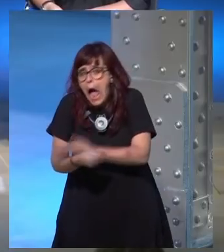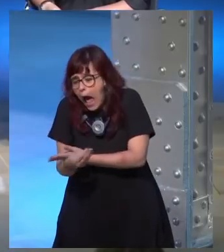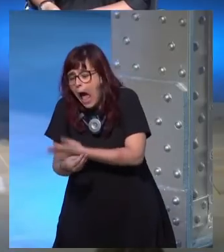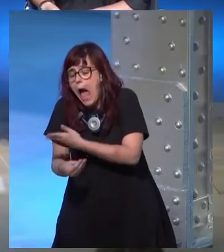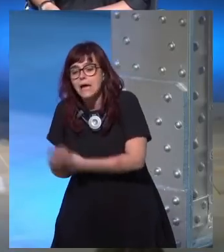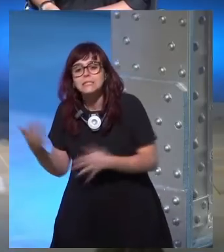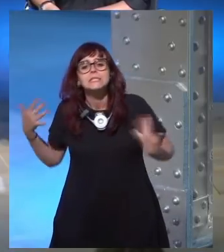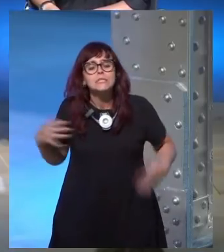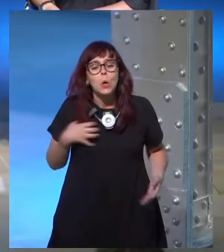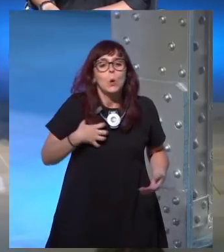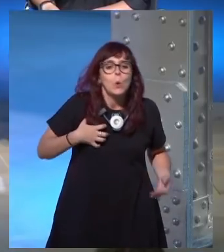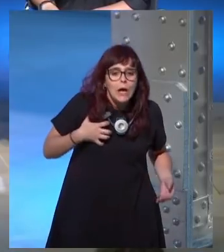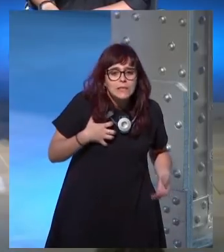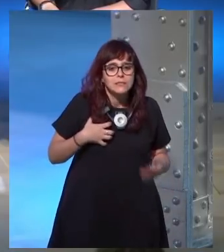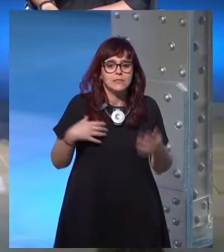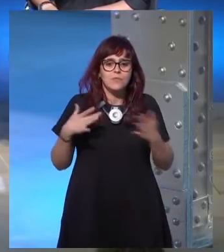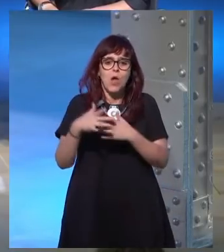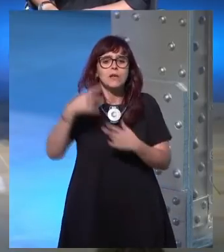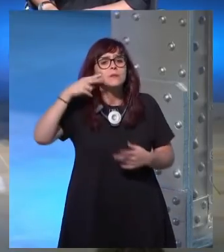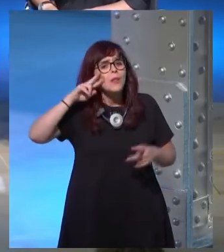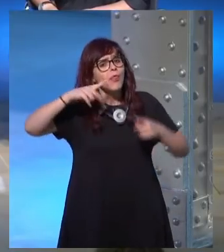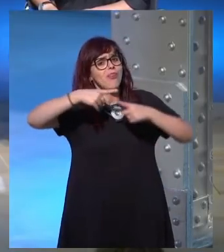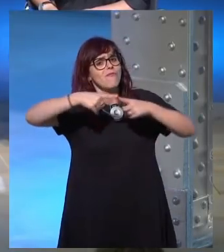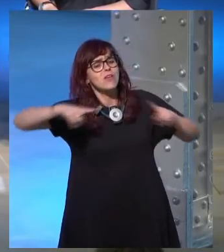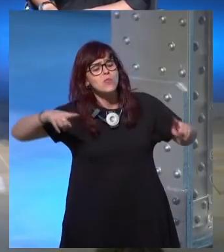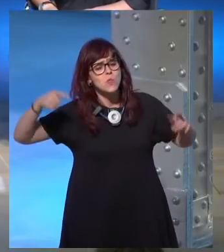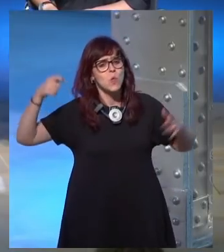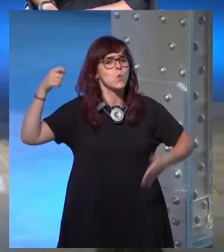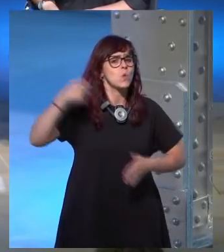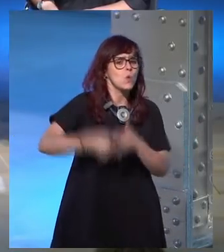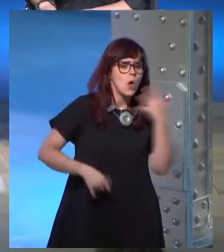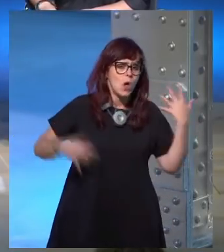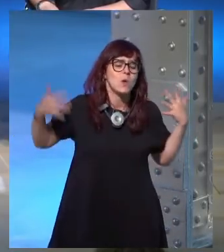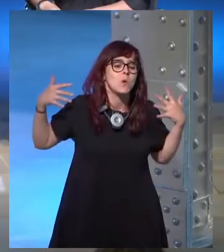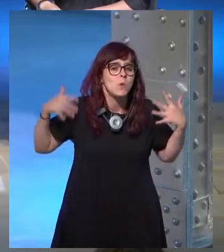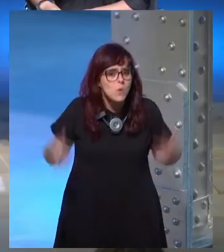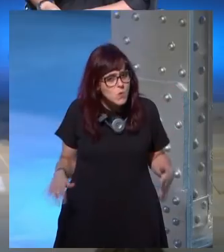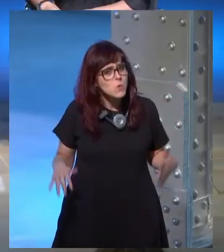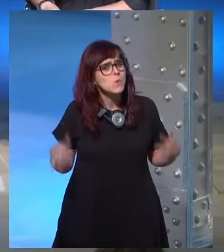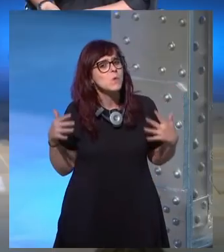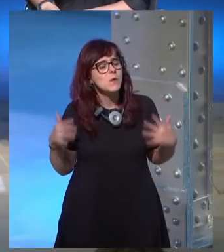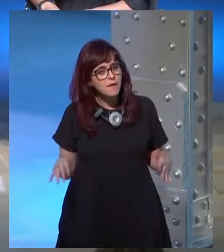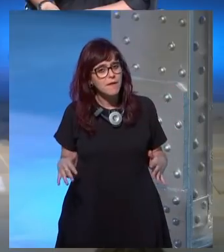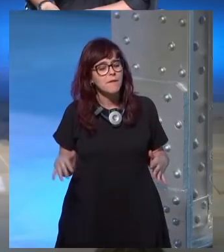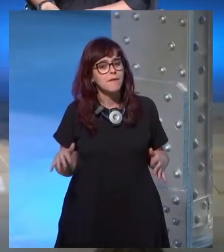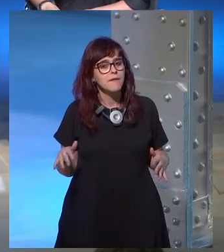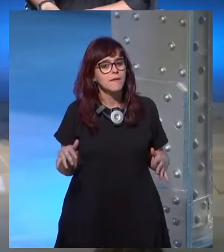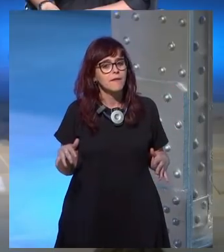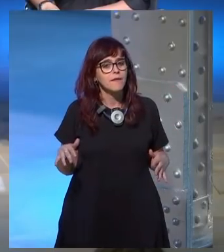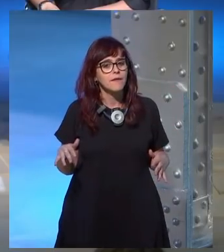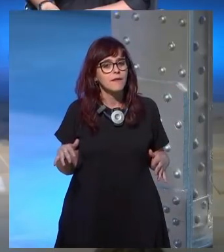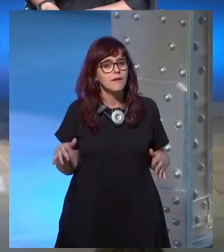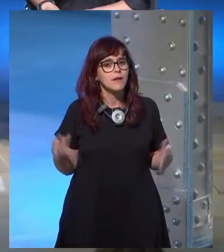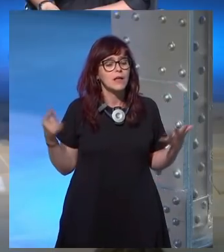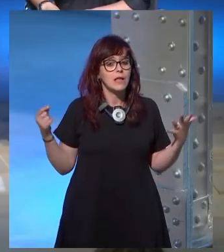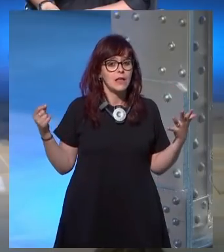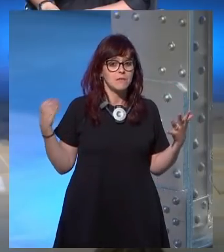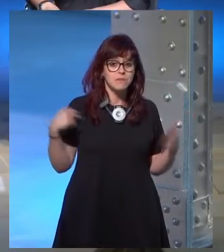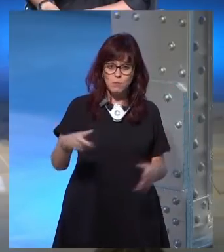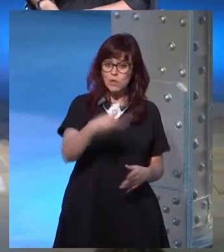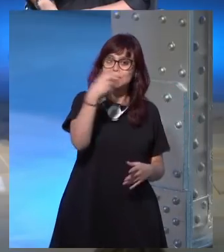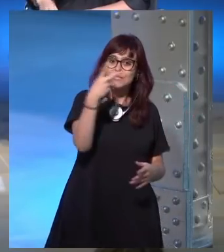I think it really depends. I think certainly my second book was difficult. I actually cut